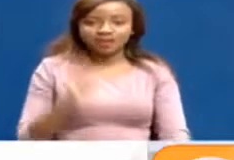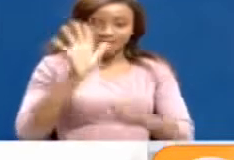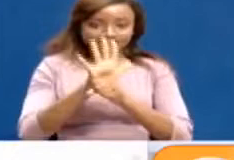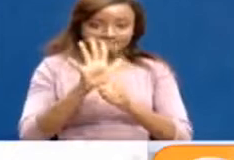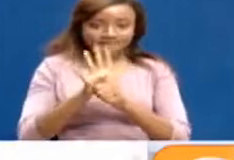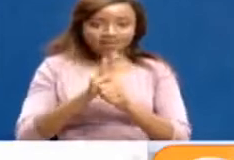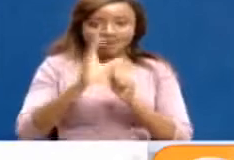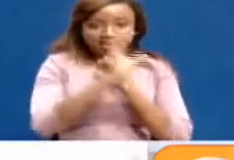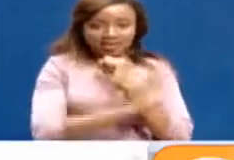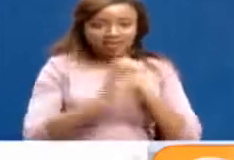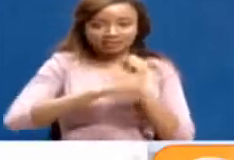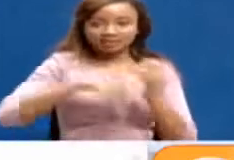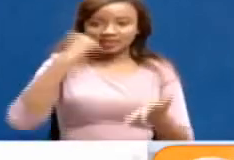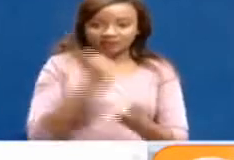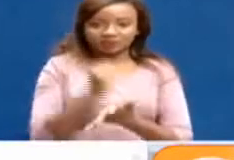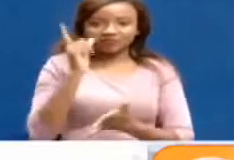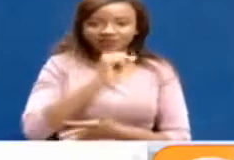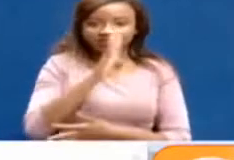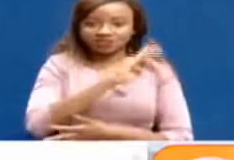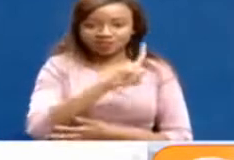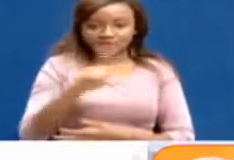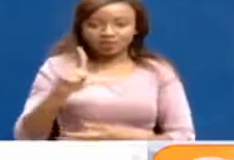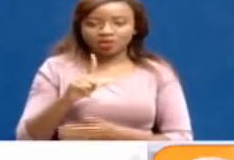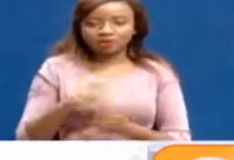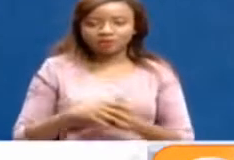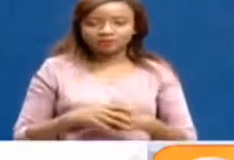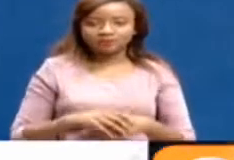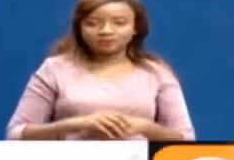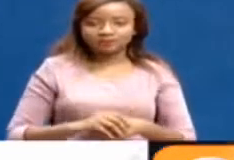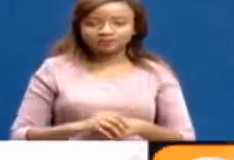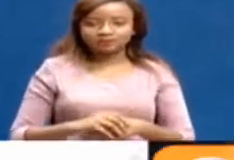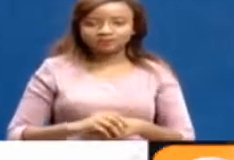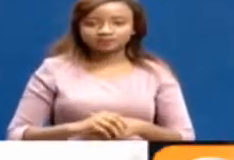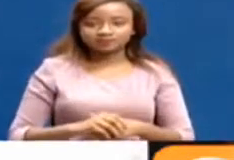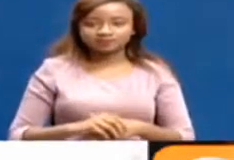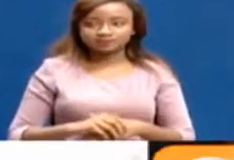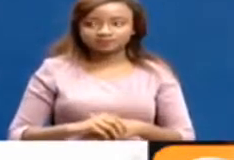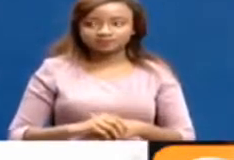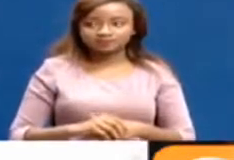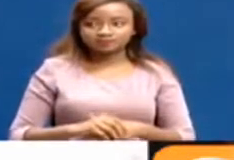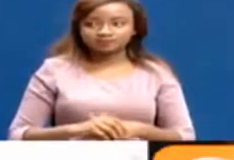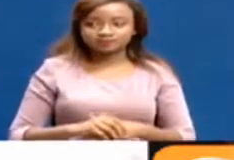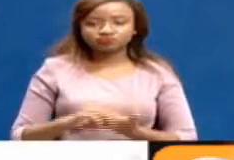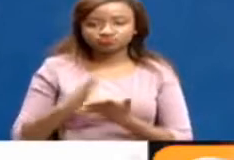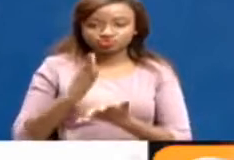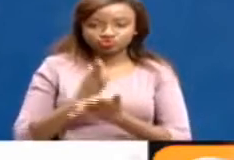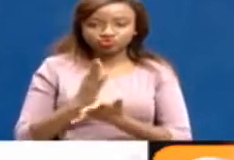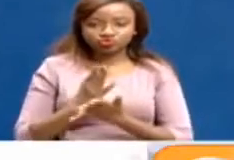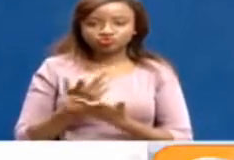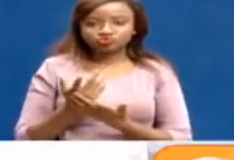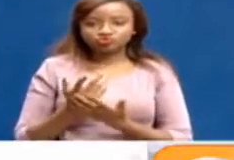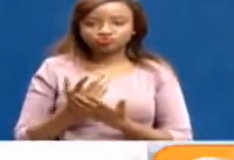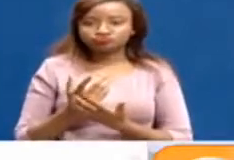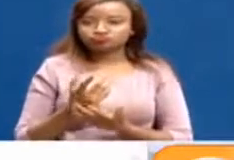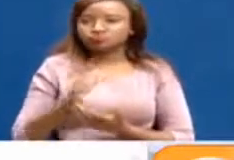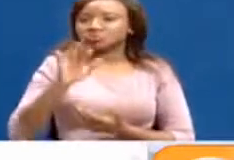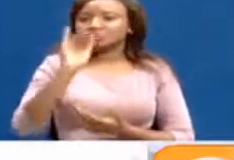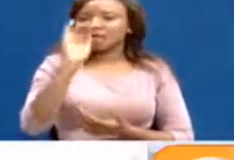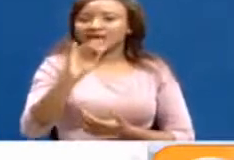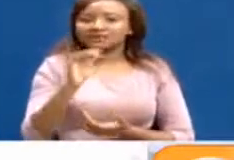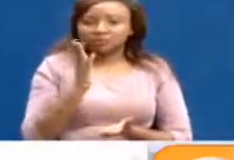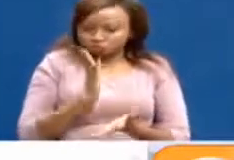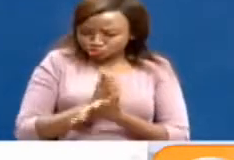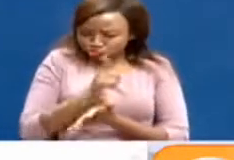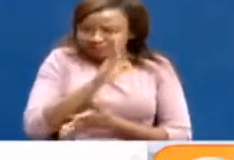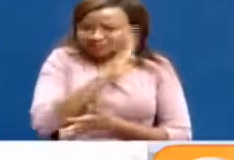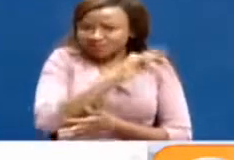this. I'm glad you mentioned that, Senator, because it begs the question: how practical is this?